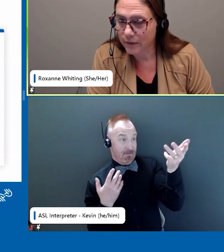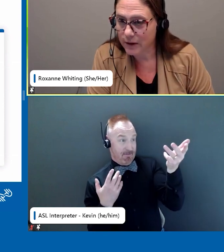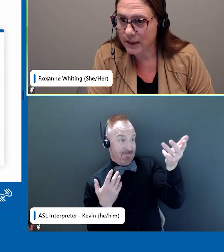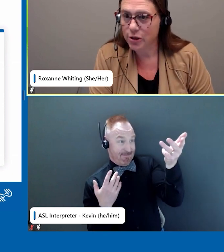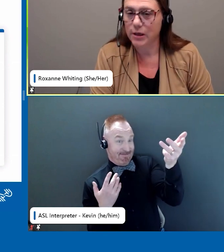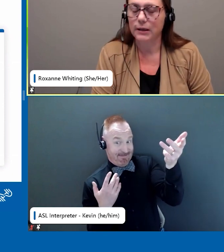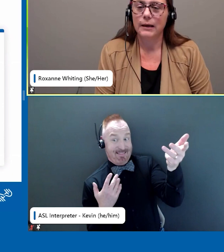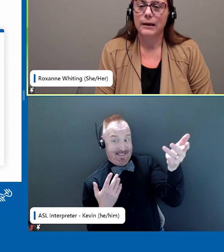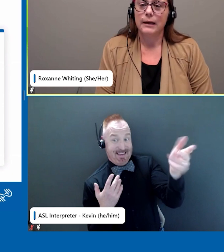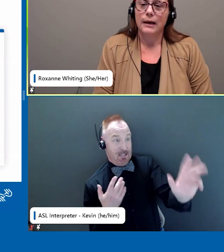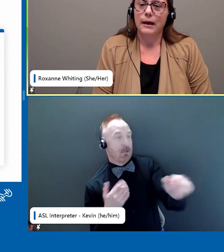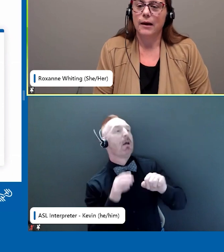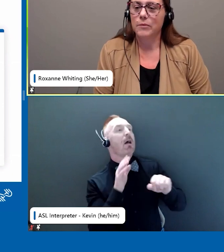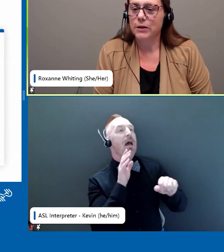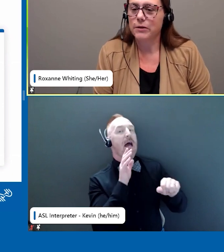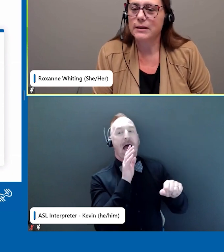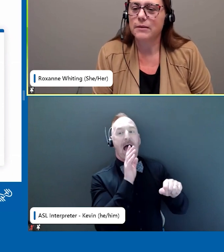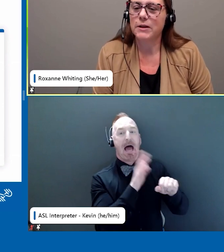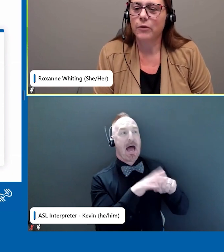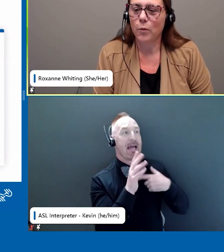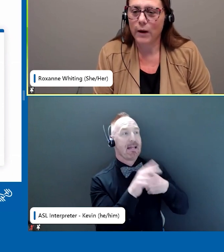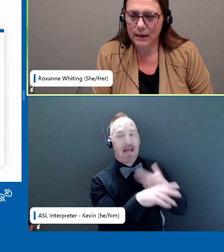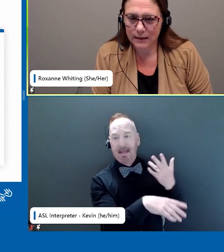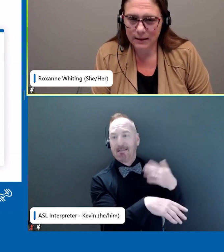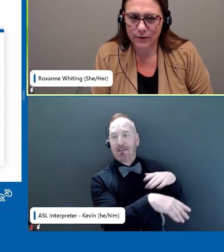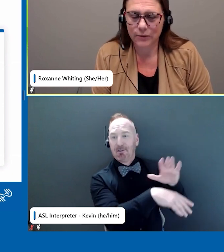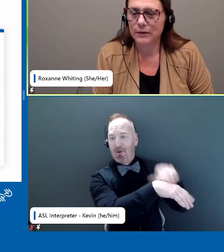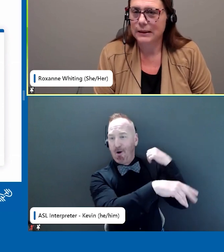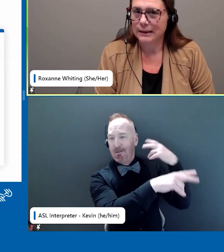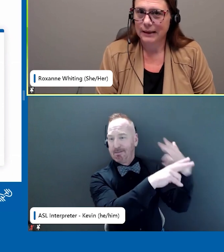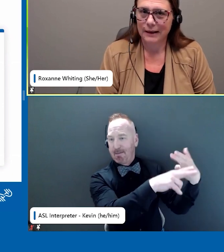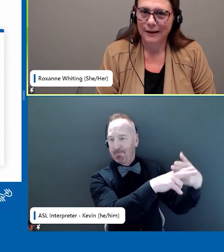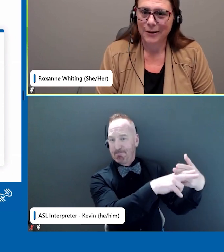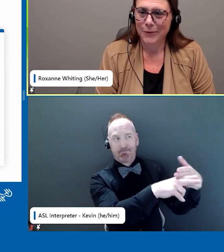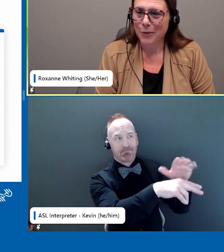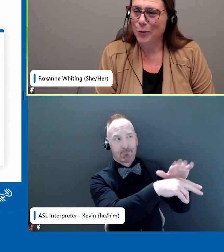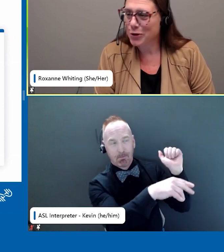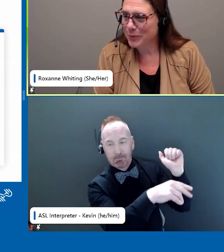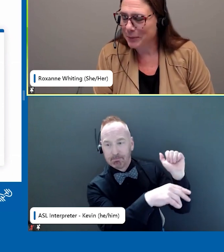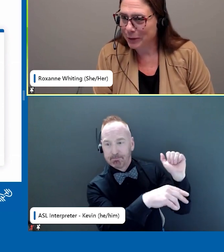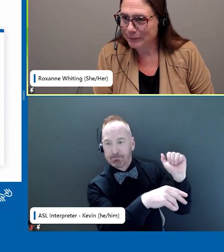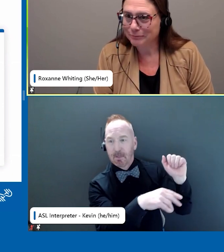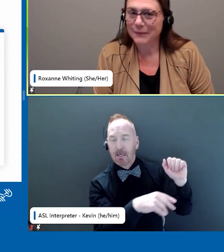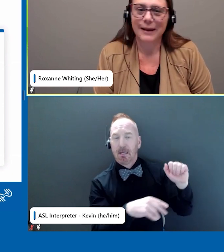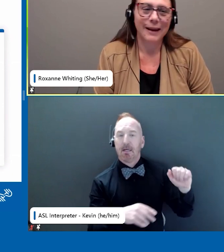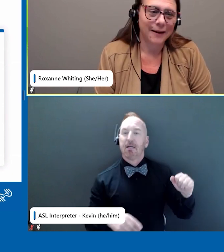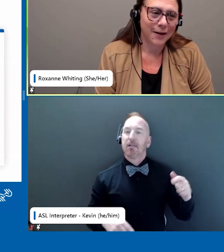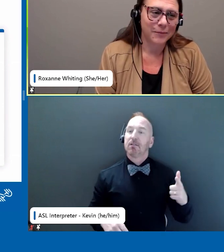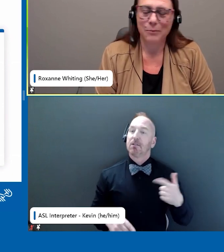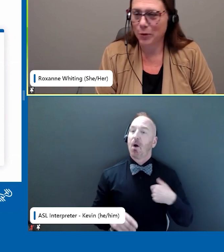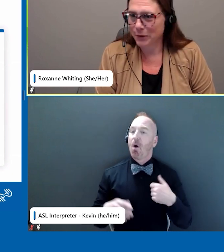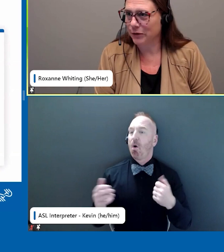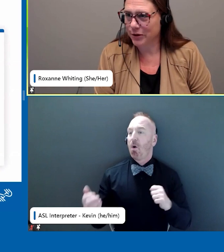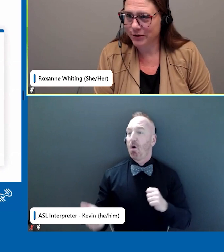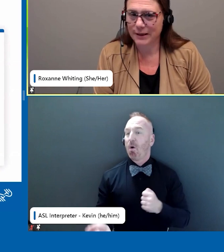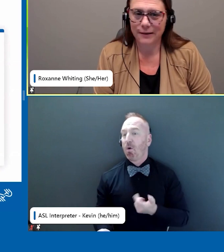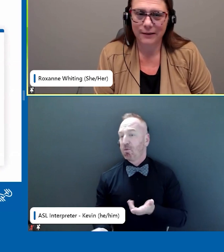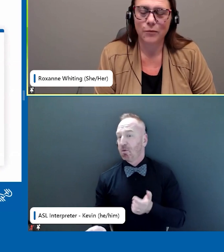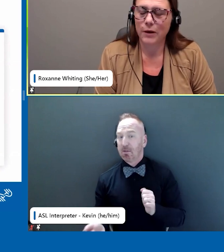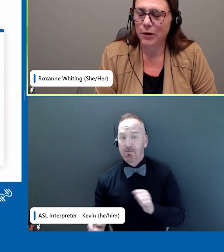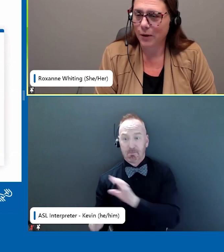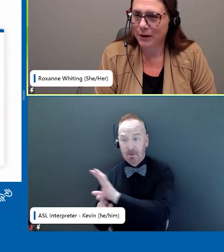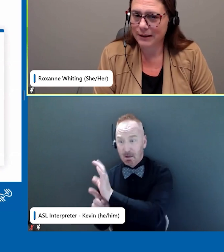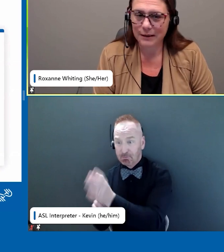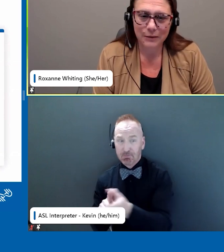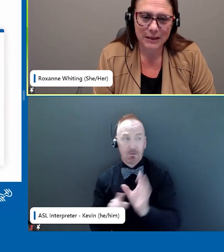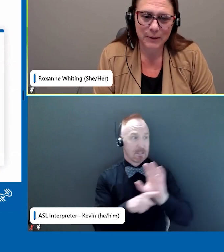in the conversation. So there's some different ways to approach people in both cultures on